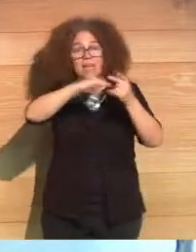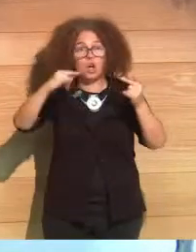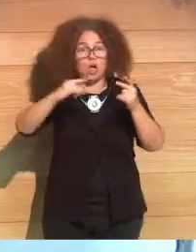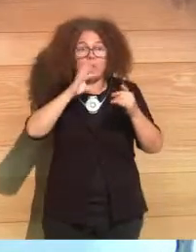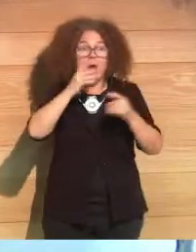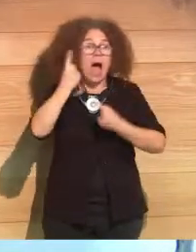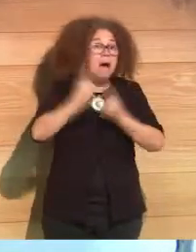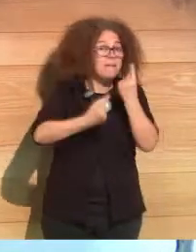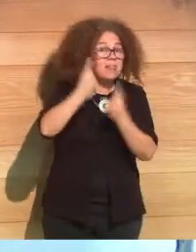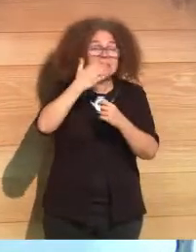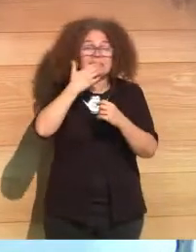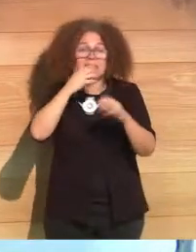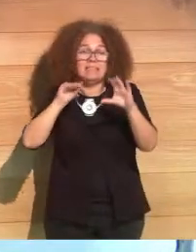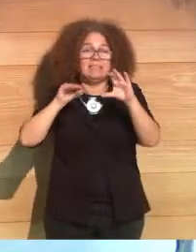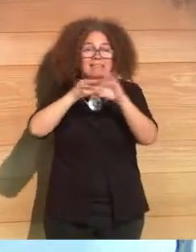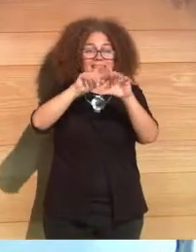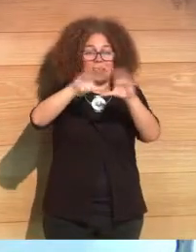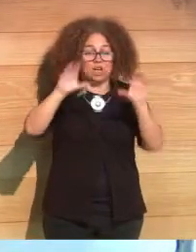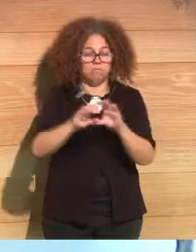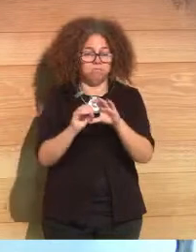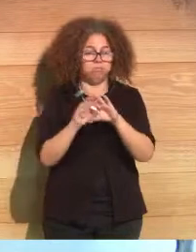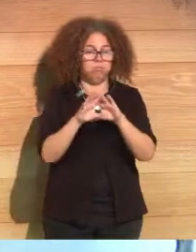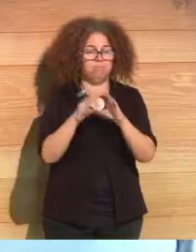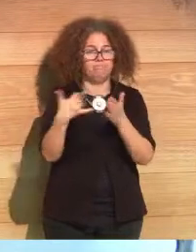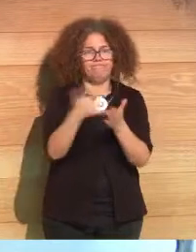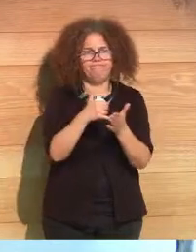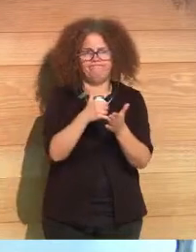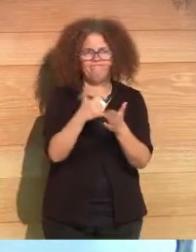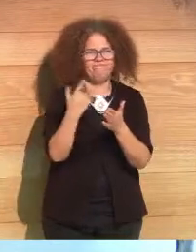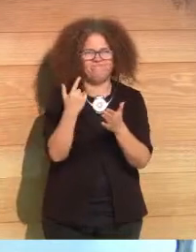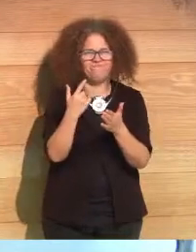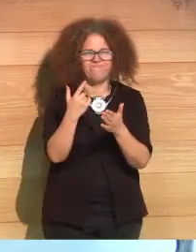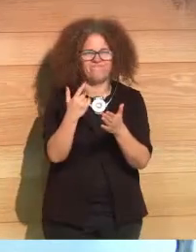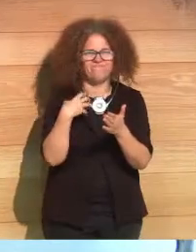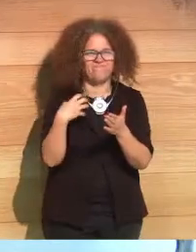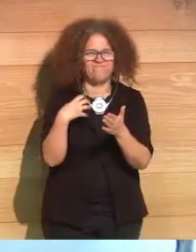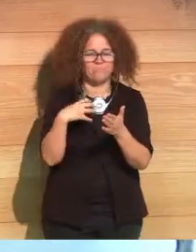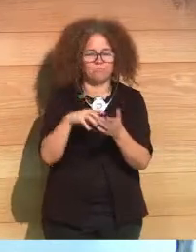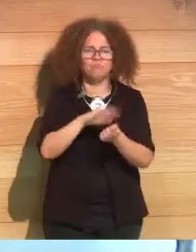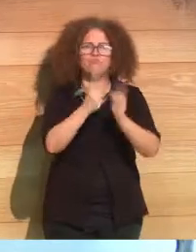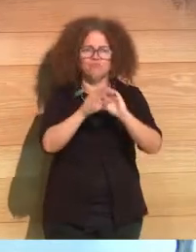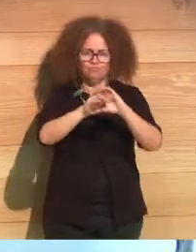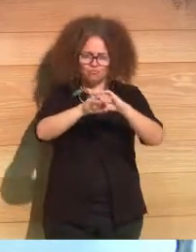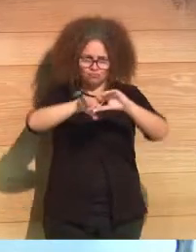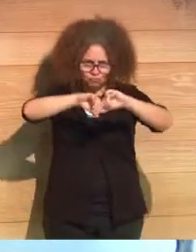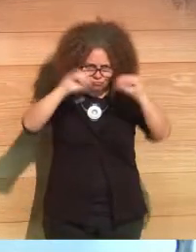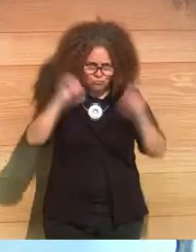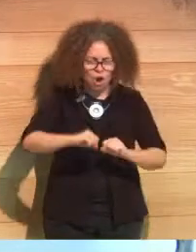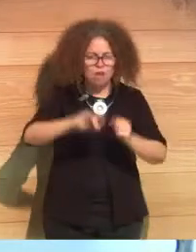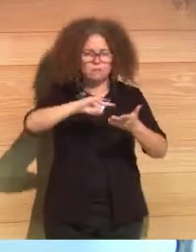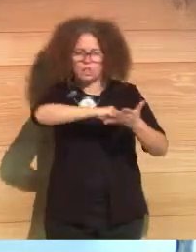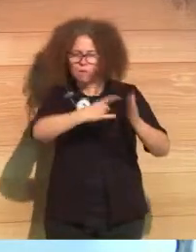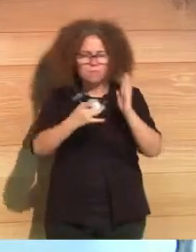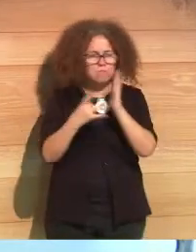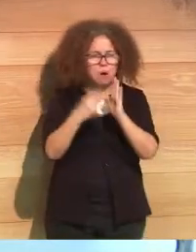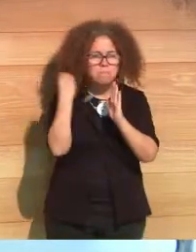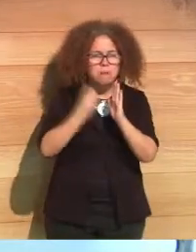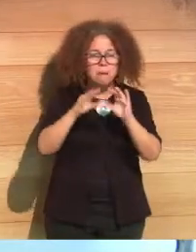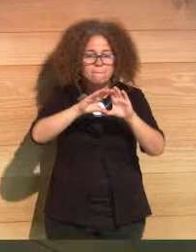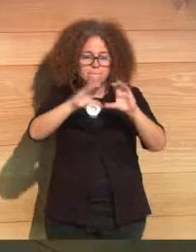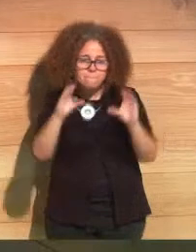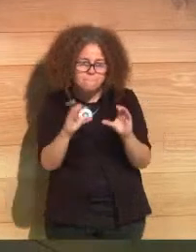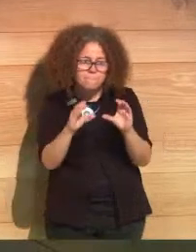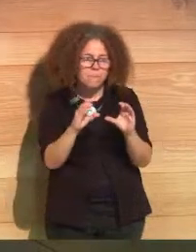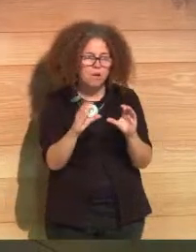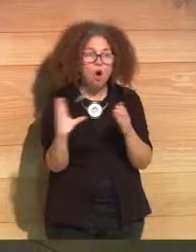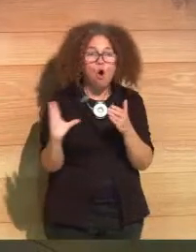have really small ones. So I'm really against making digital art about the technologies being used, but it's